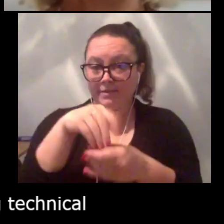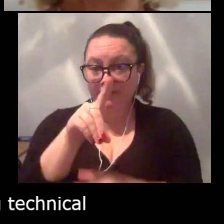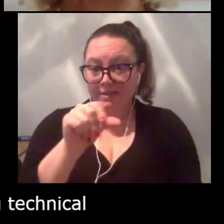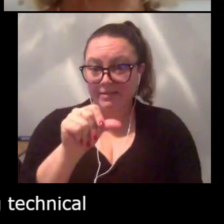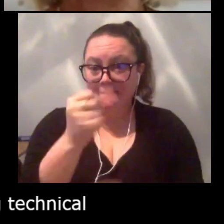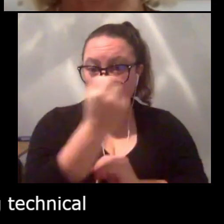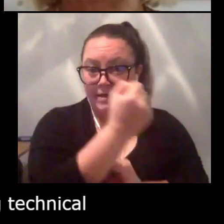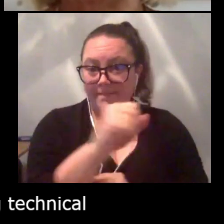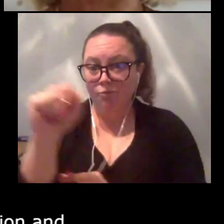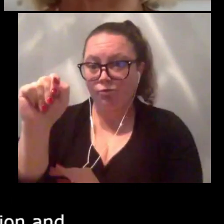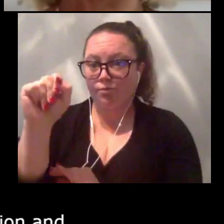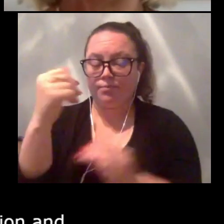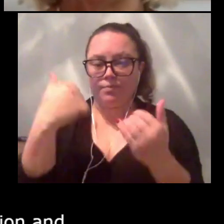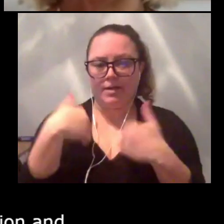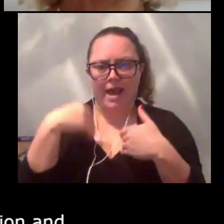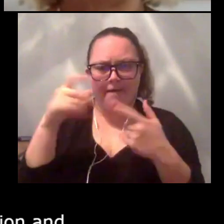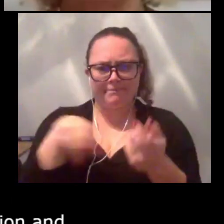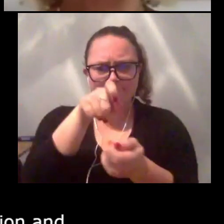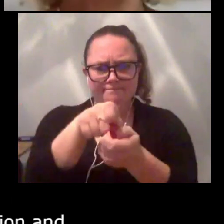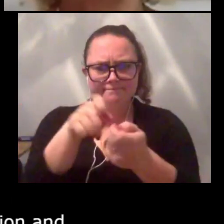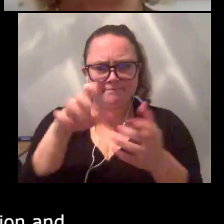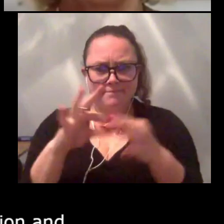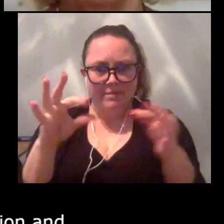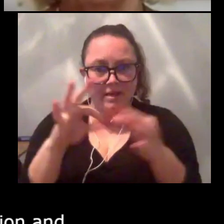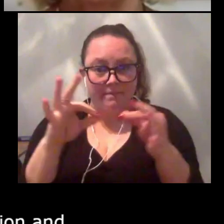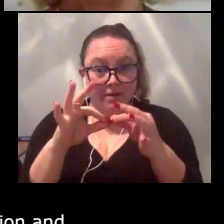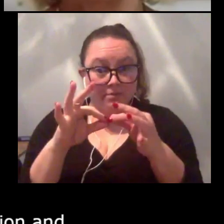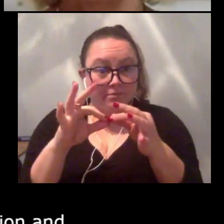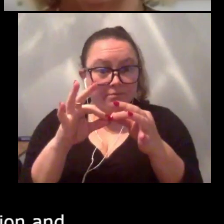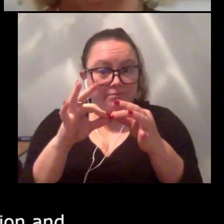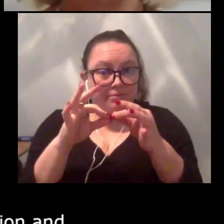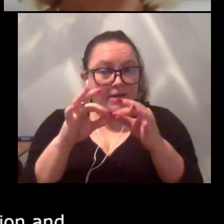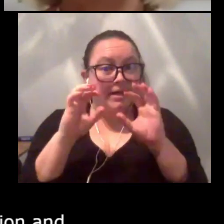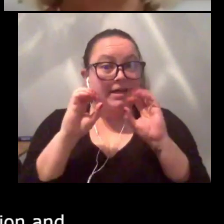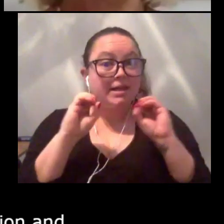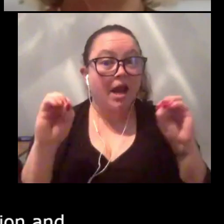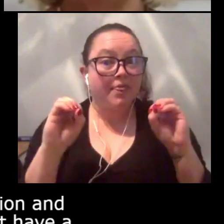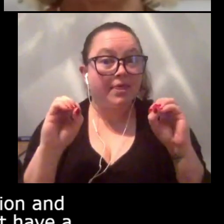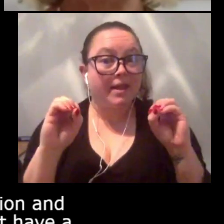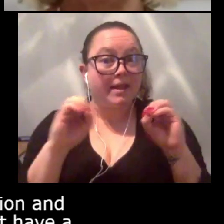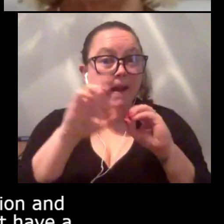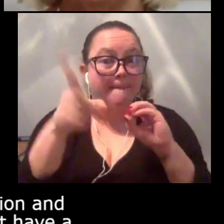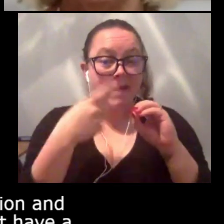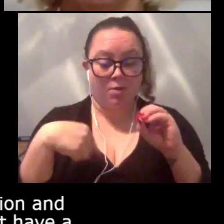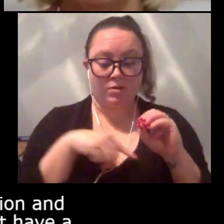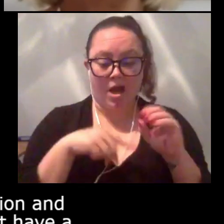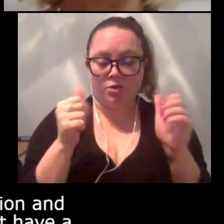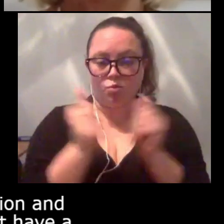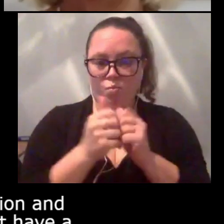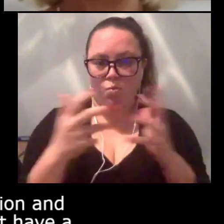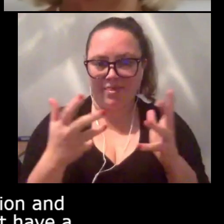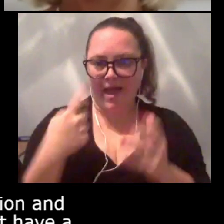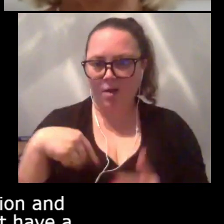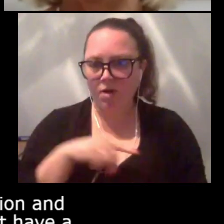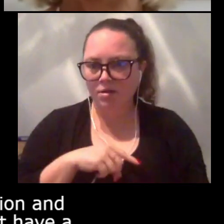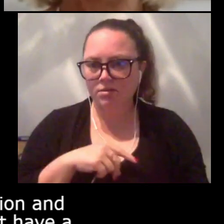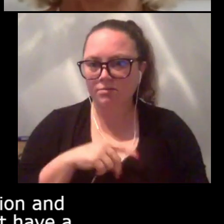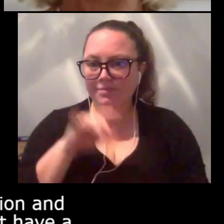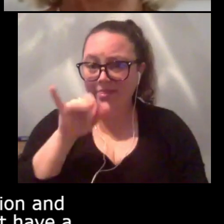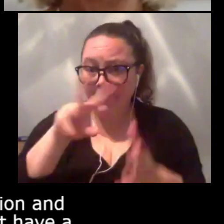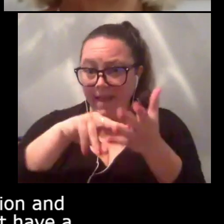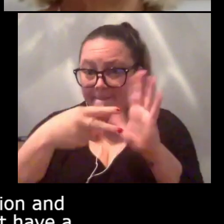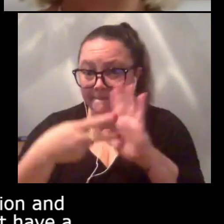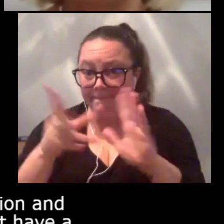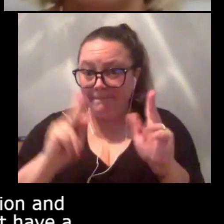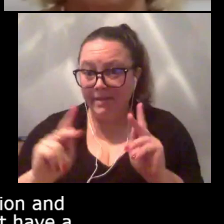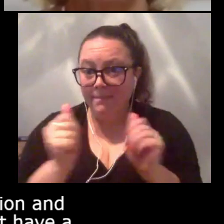a particular statement, nothing about us without us. People with disability have to be included in